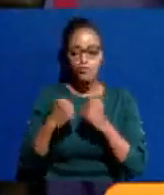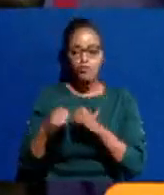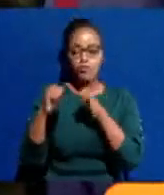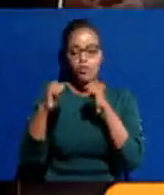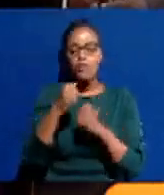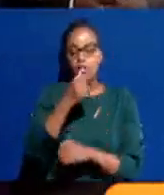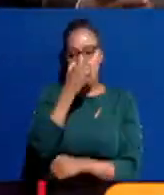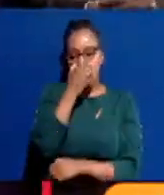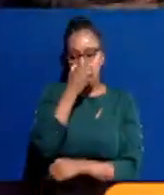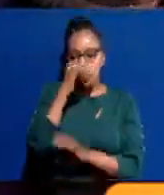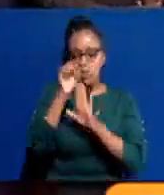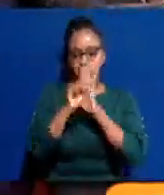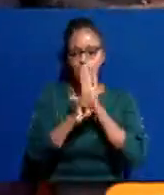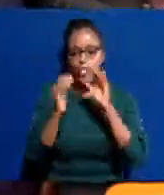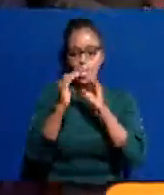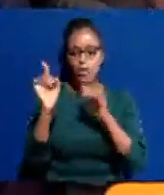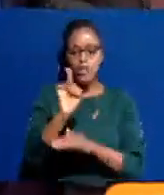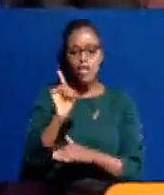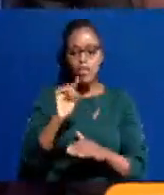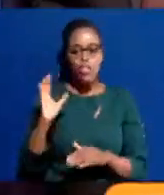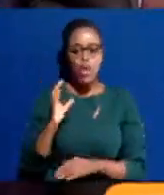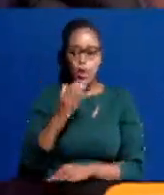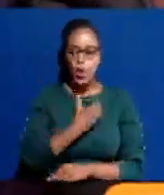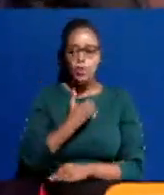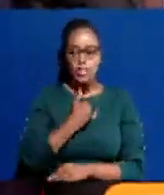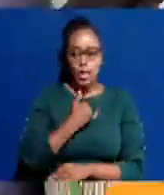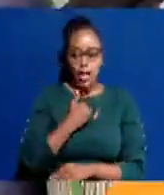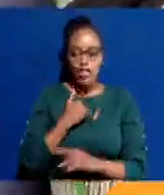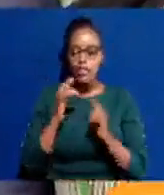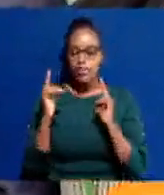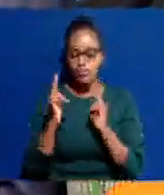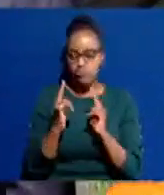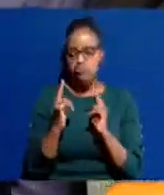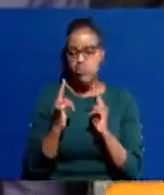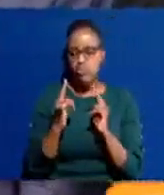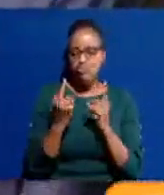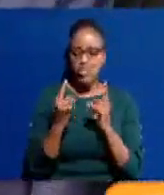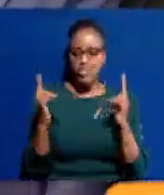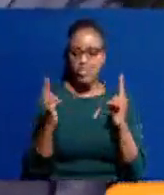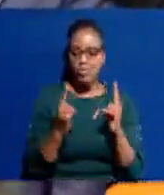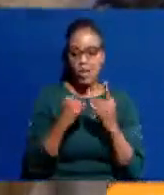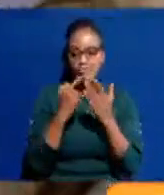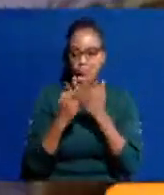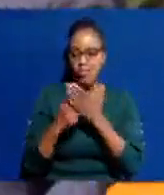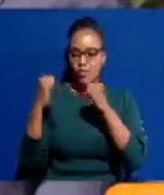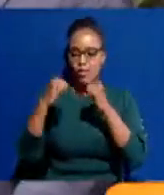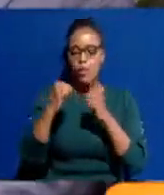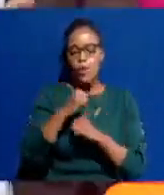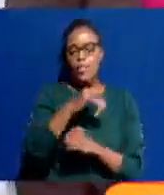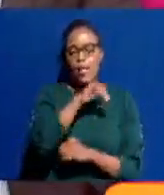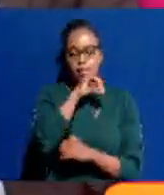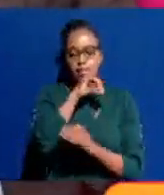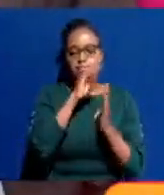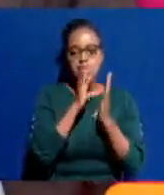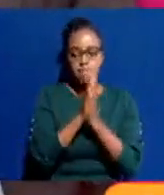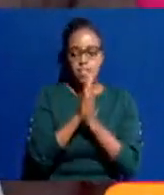Ruto at State House, Nairobi. The committee, a product of a temporary truce between President William Ruto and Azimio leader Raila Odinga, has